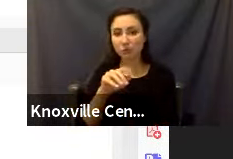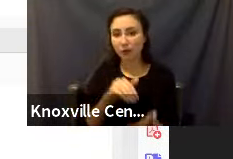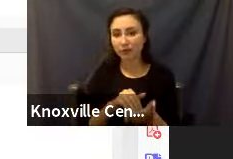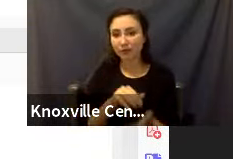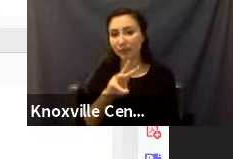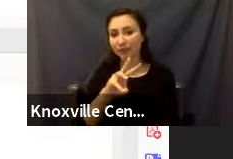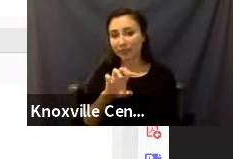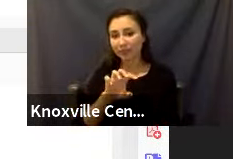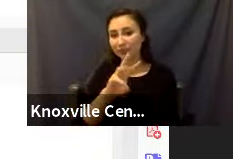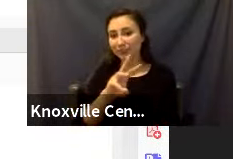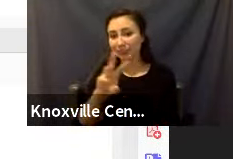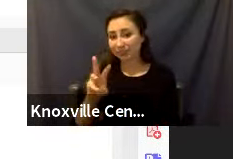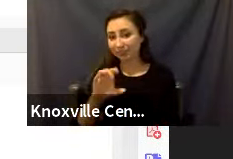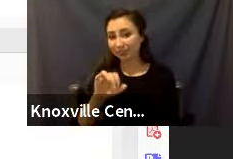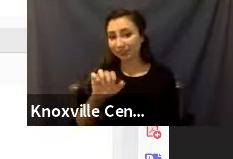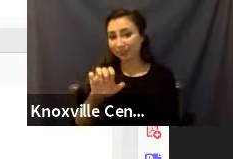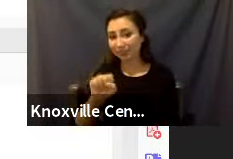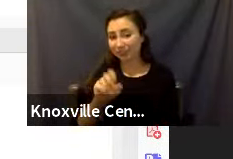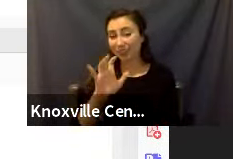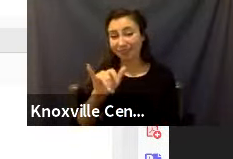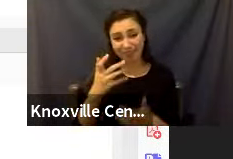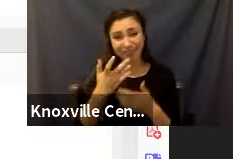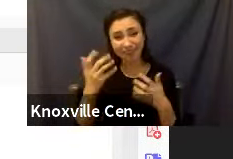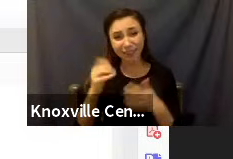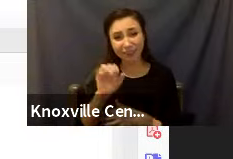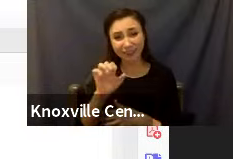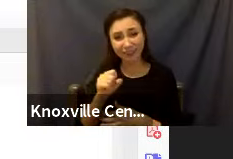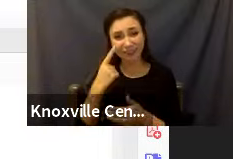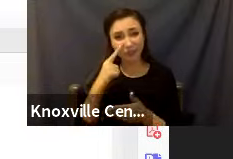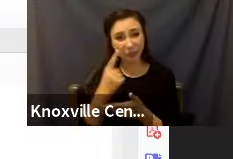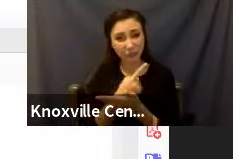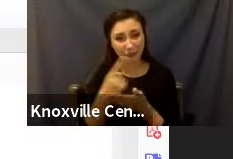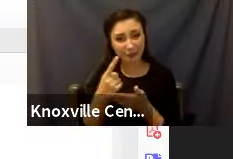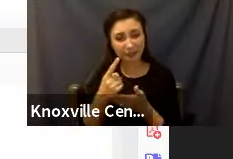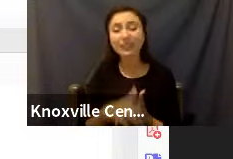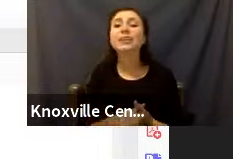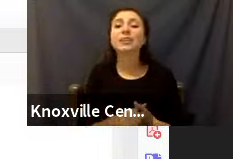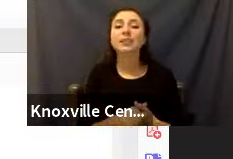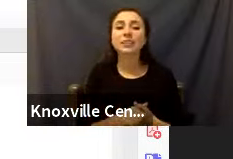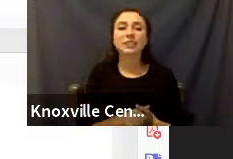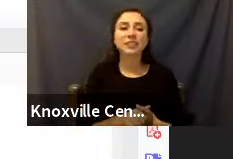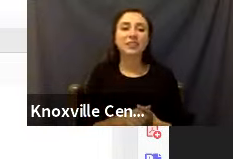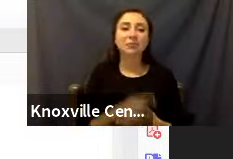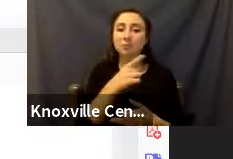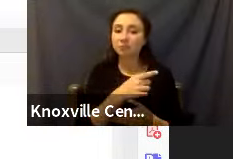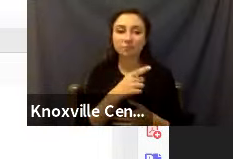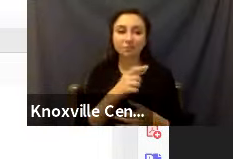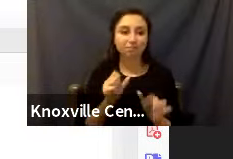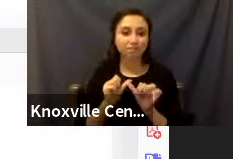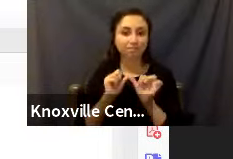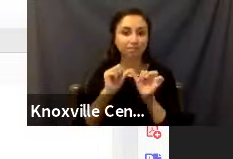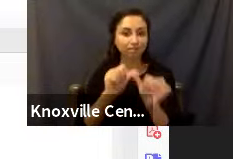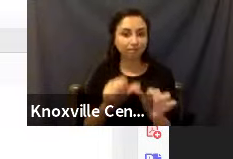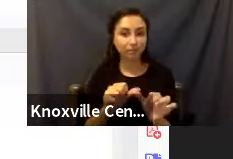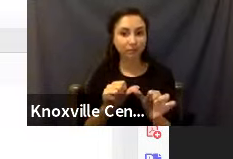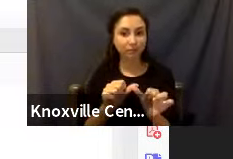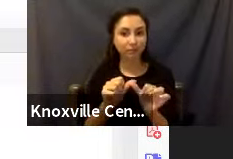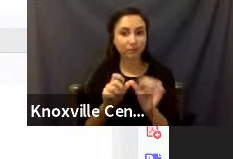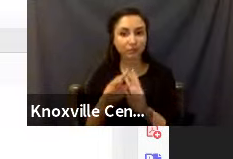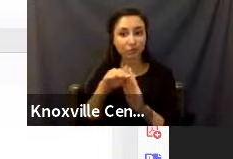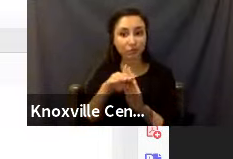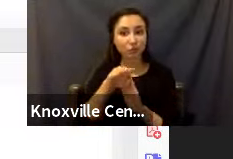1,661 cases is still a lot of cases in a week, but this is too consistent of a trend to not be